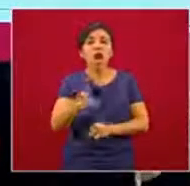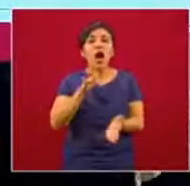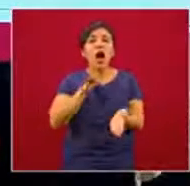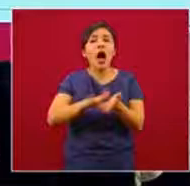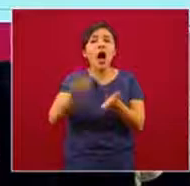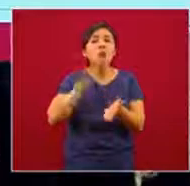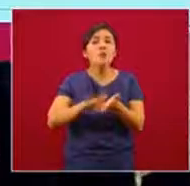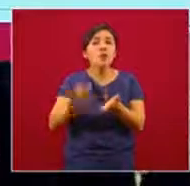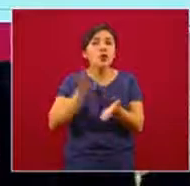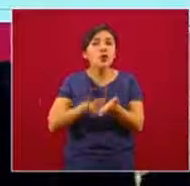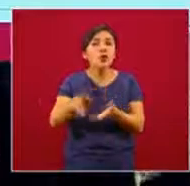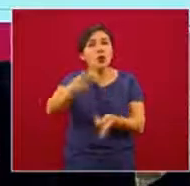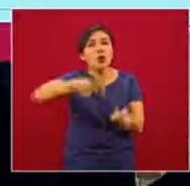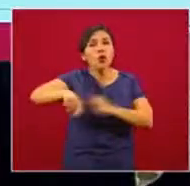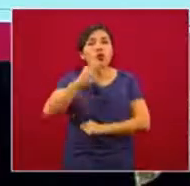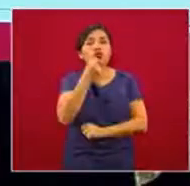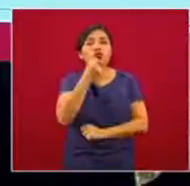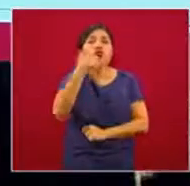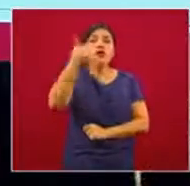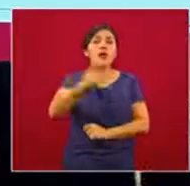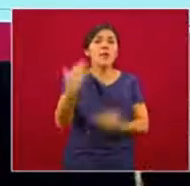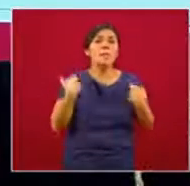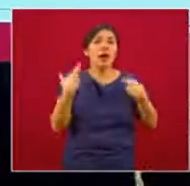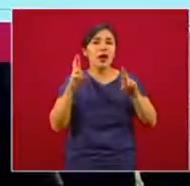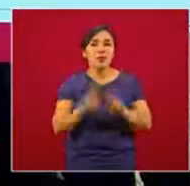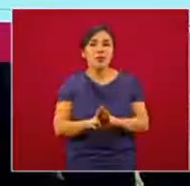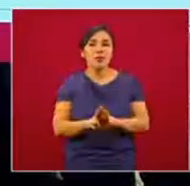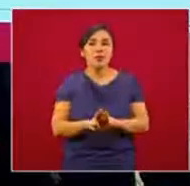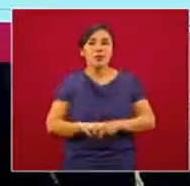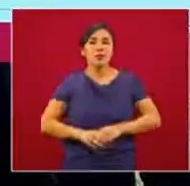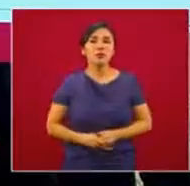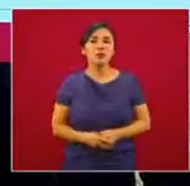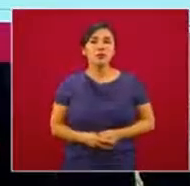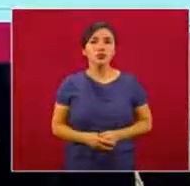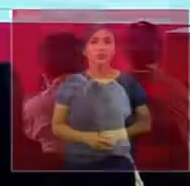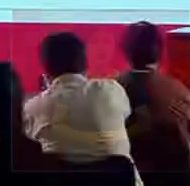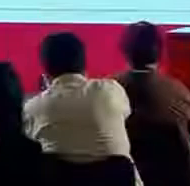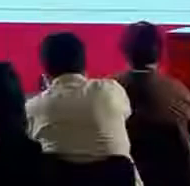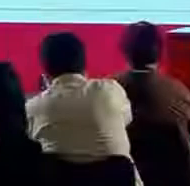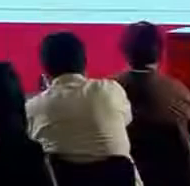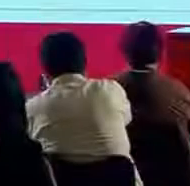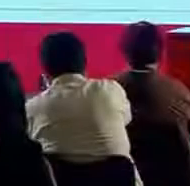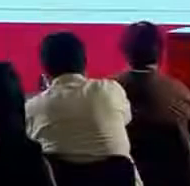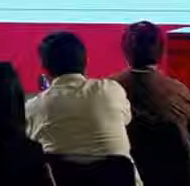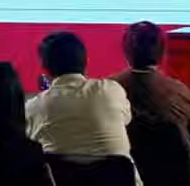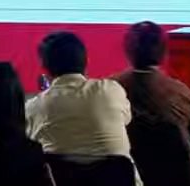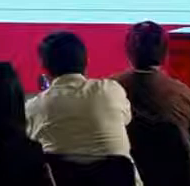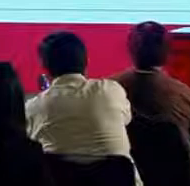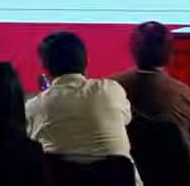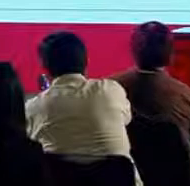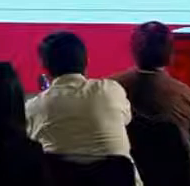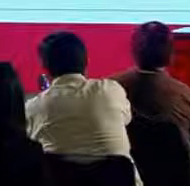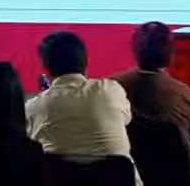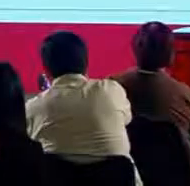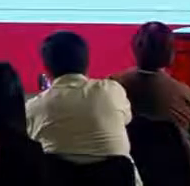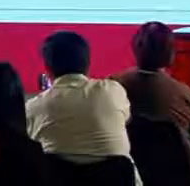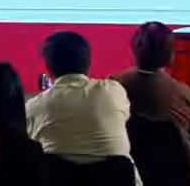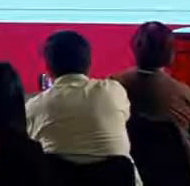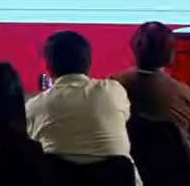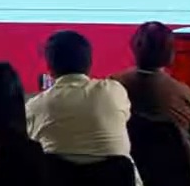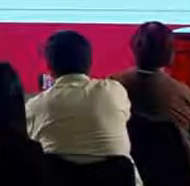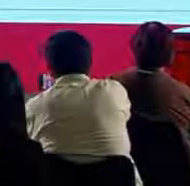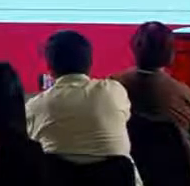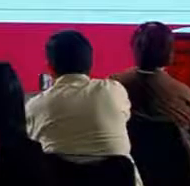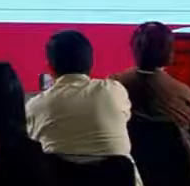the ninth would be the social emotional support for teachers, for both teachers